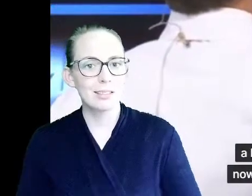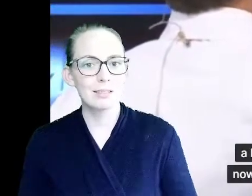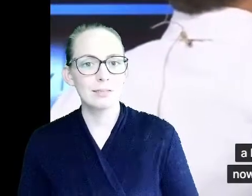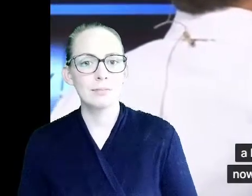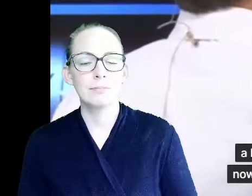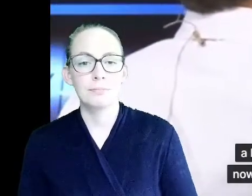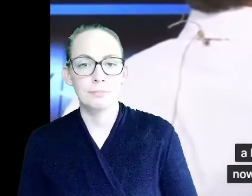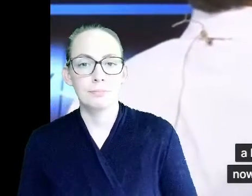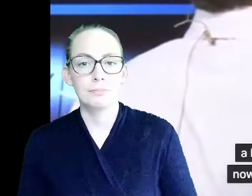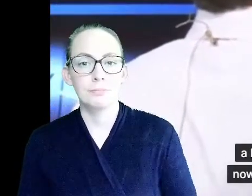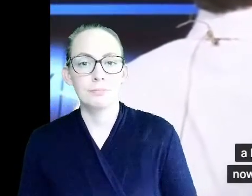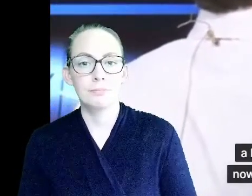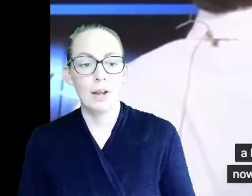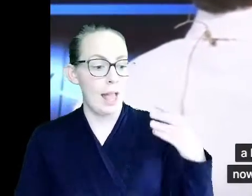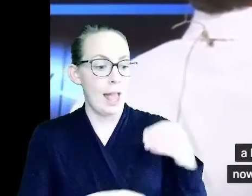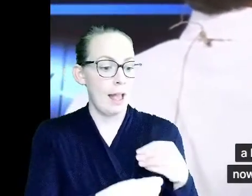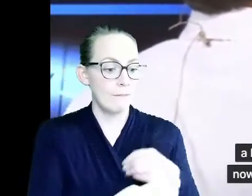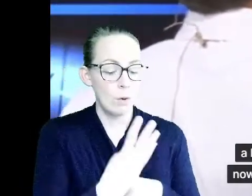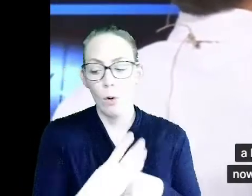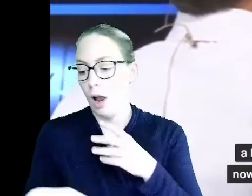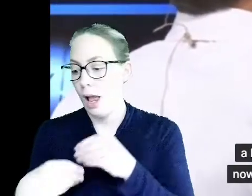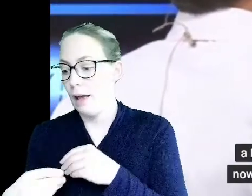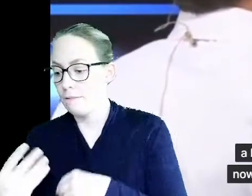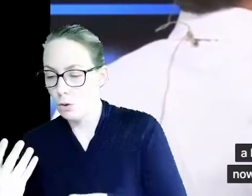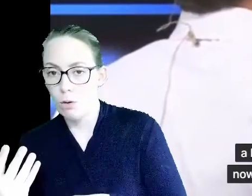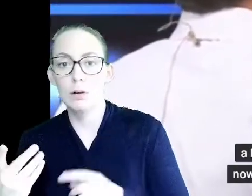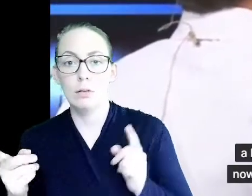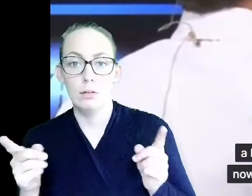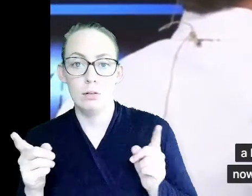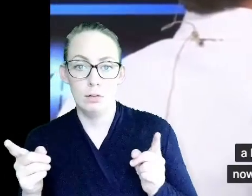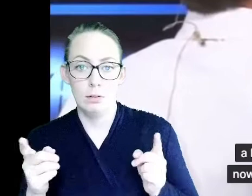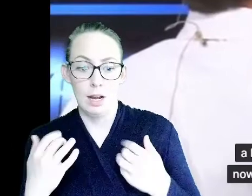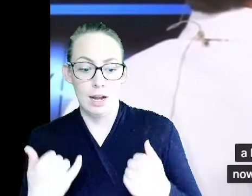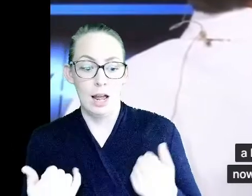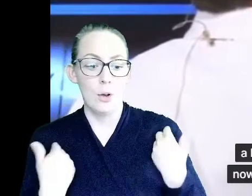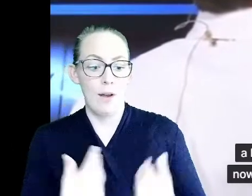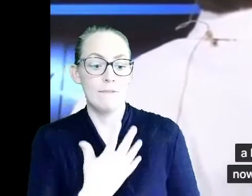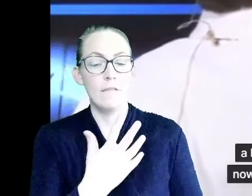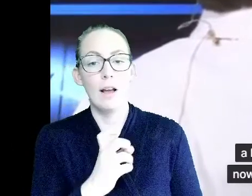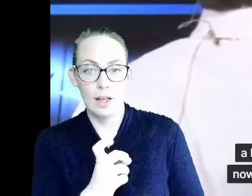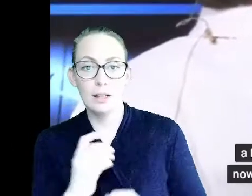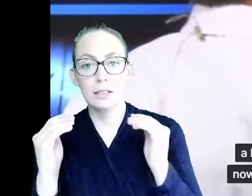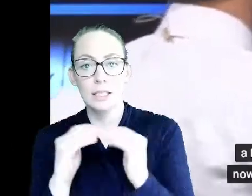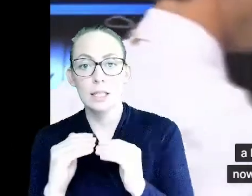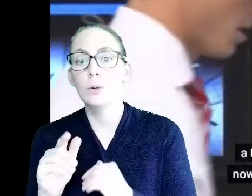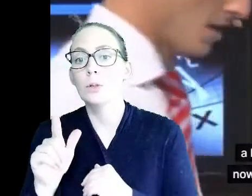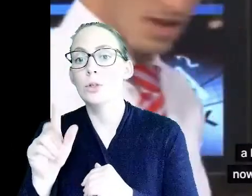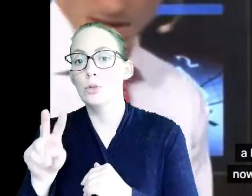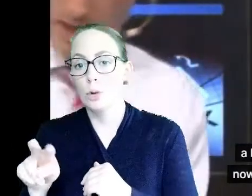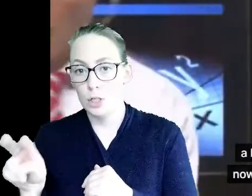We add 4 to both sides. Now you have 5x equals